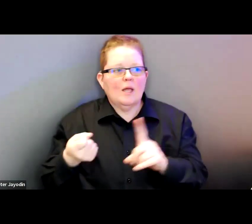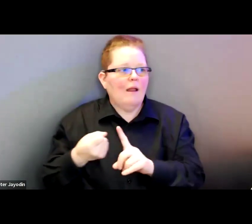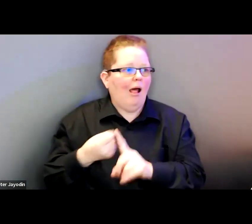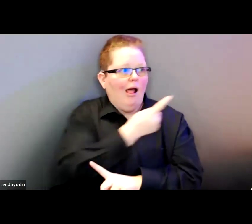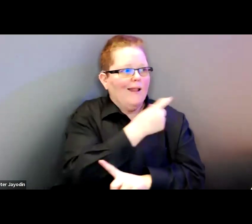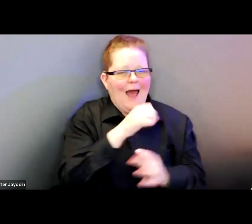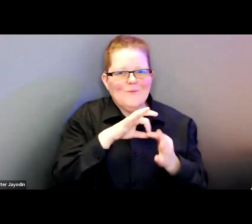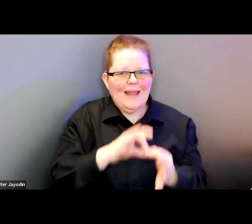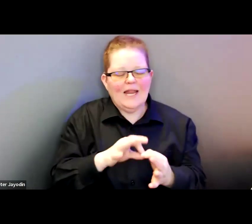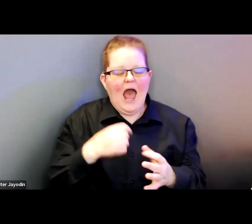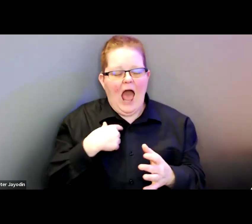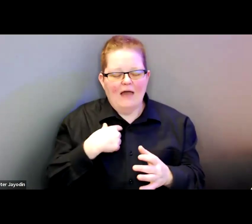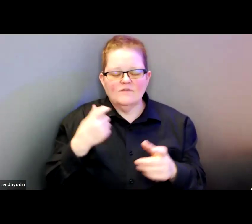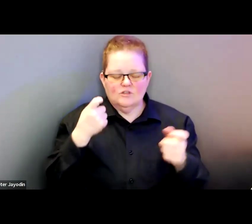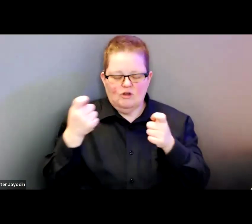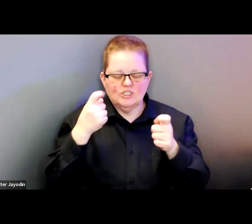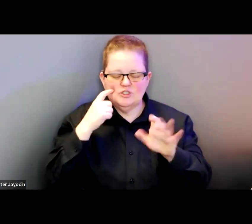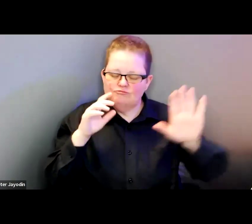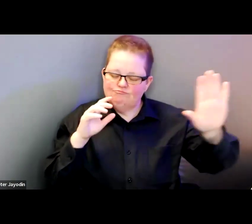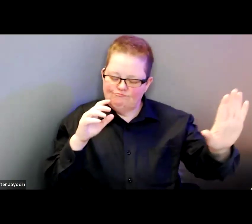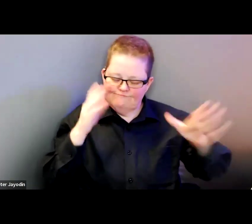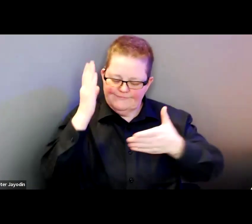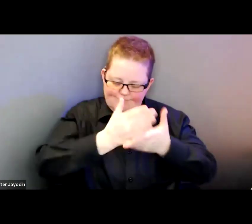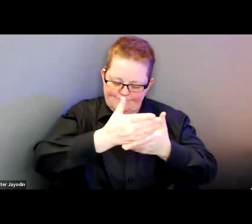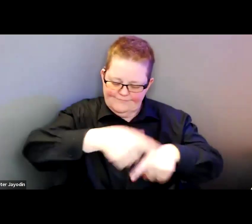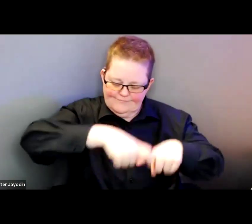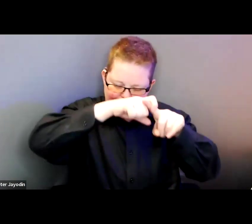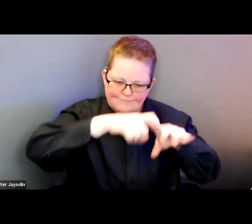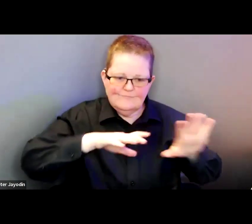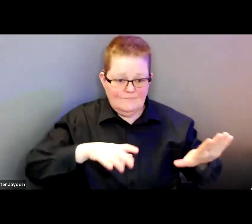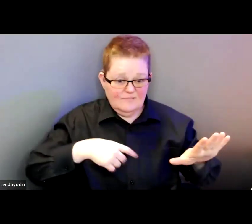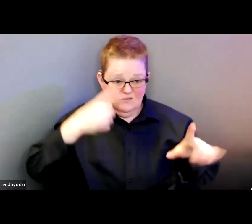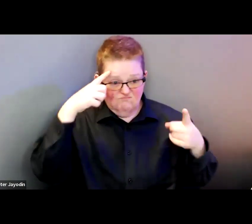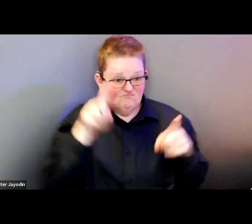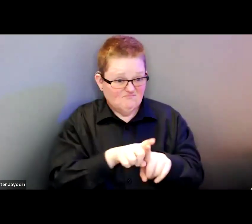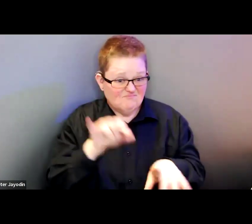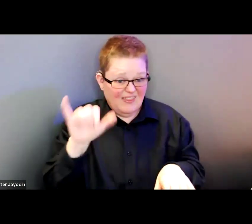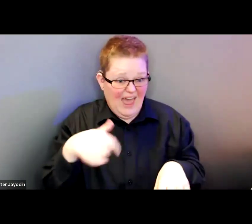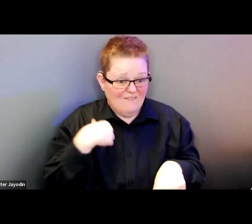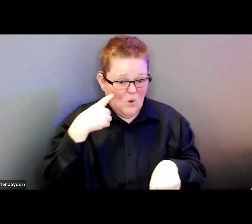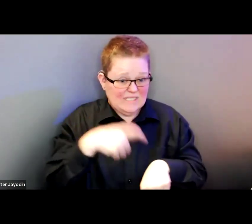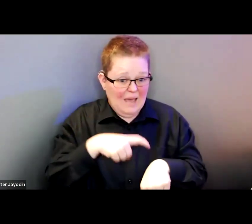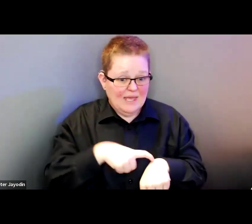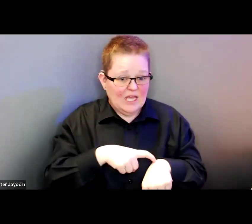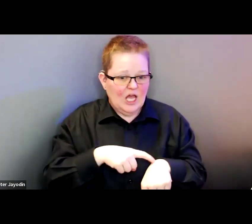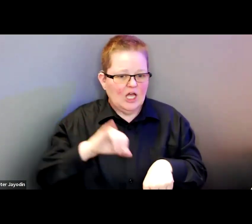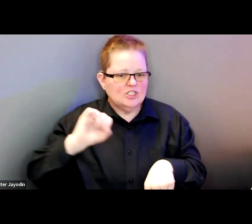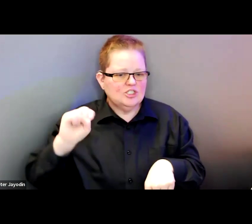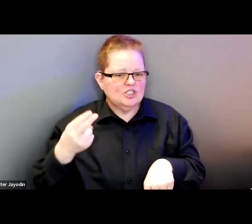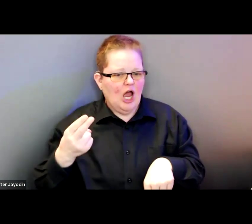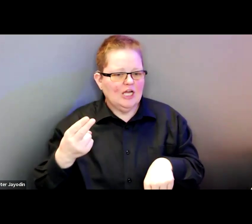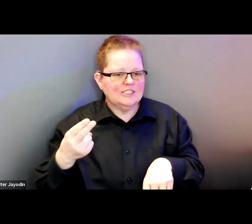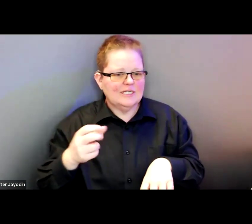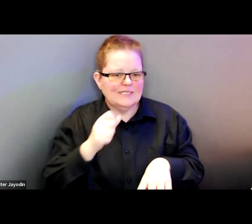have under the rules. Does that seem generally fine for folks? I know, Josh, this is not where you want in terms of time, but does it